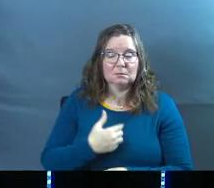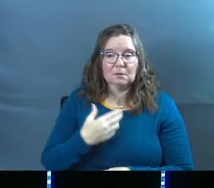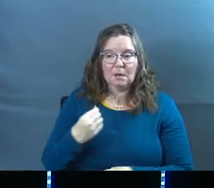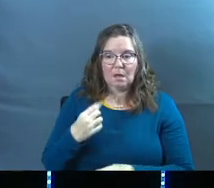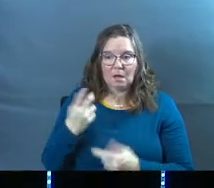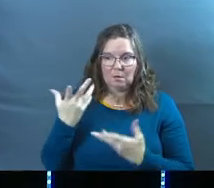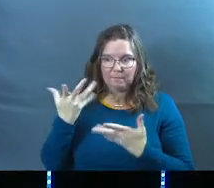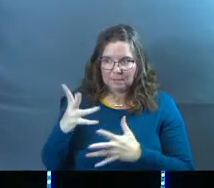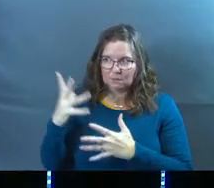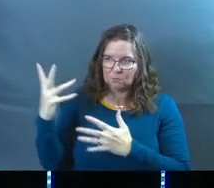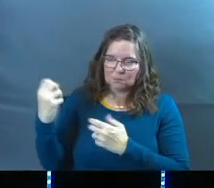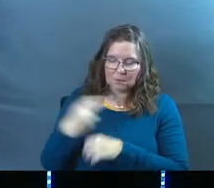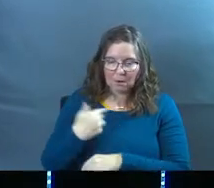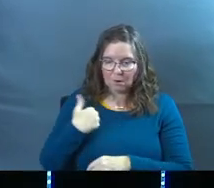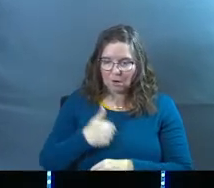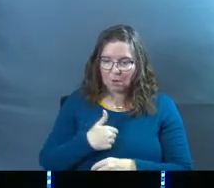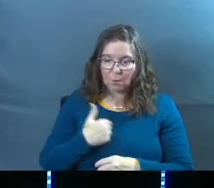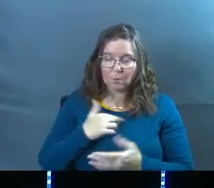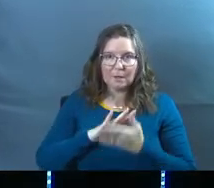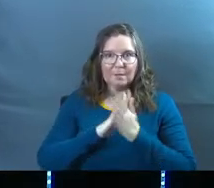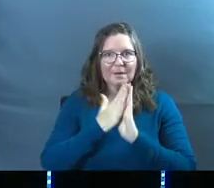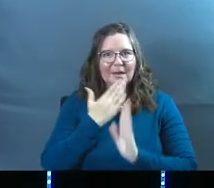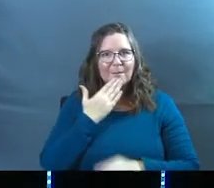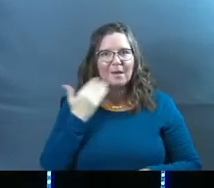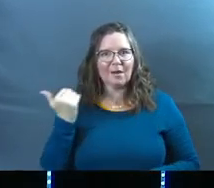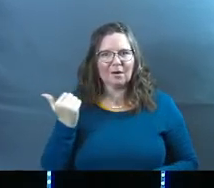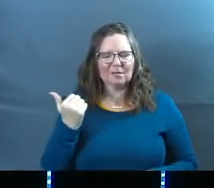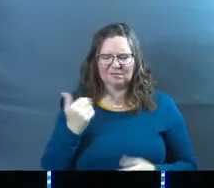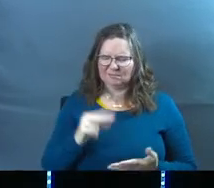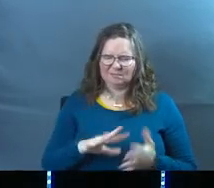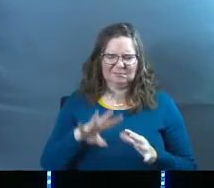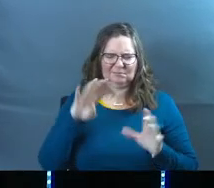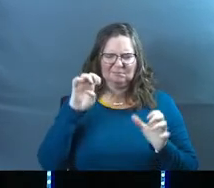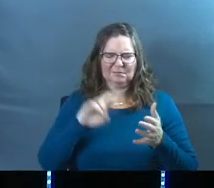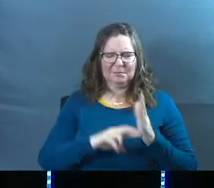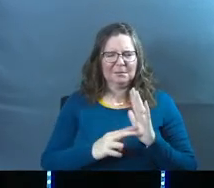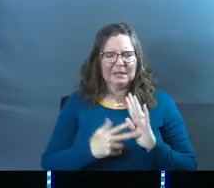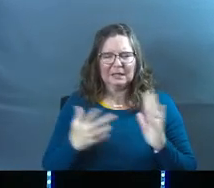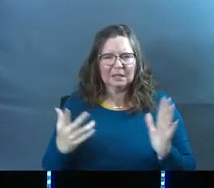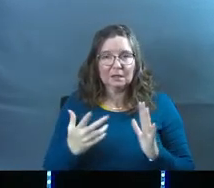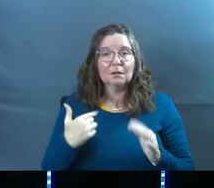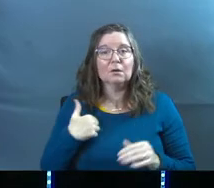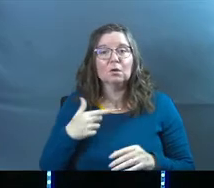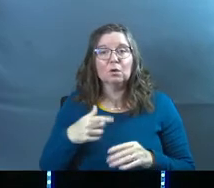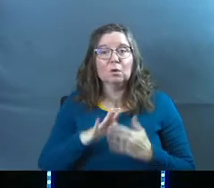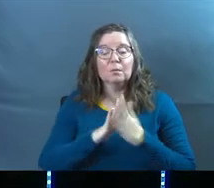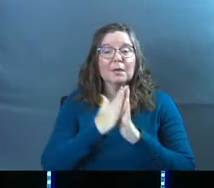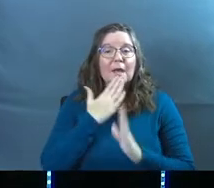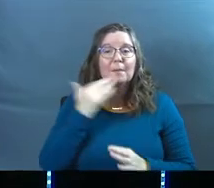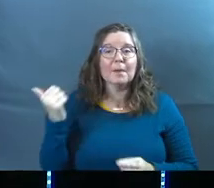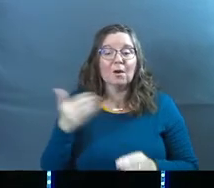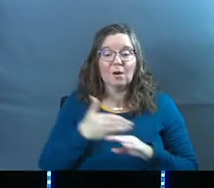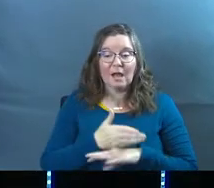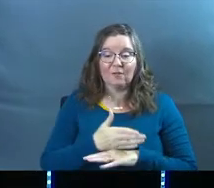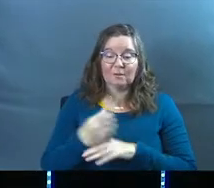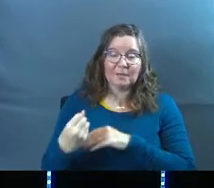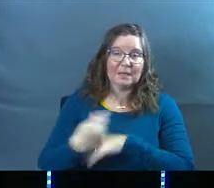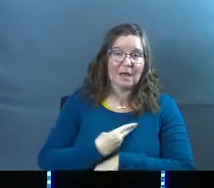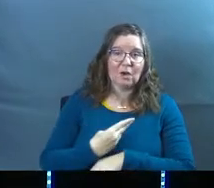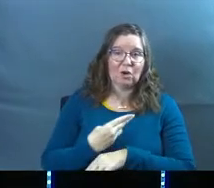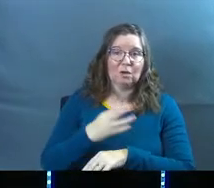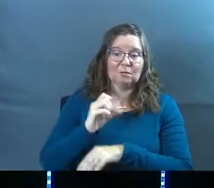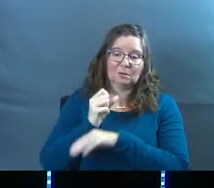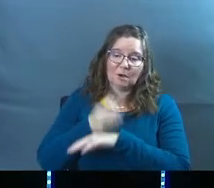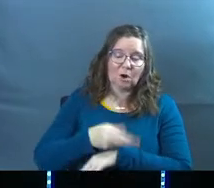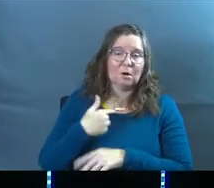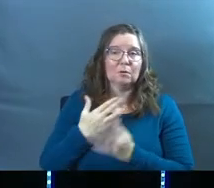And when he conquered us, we came out better. What in the world does that mean? You came out better. You came out better after being conquered by